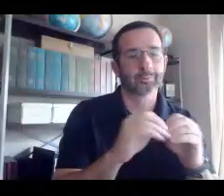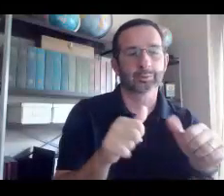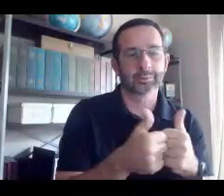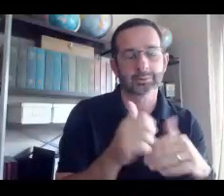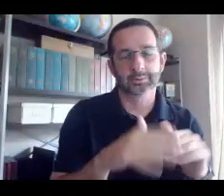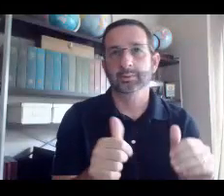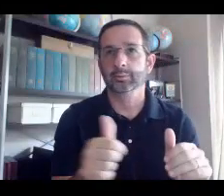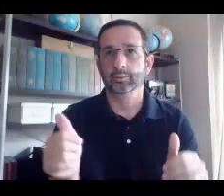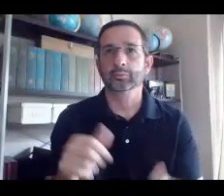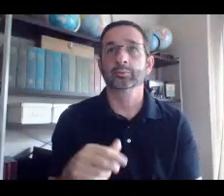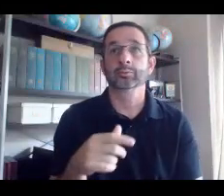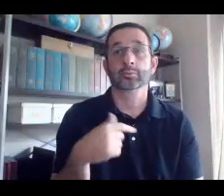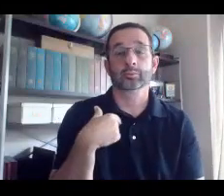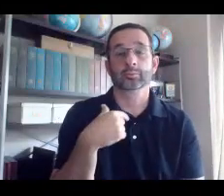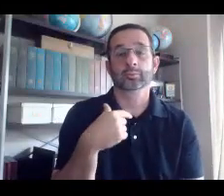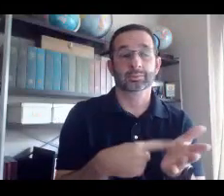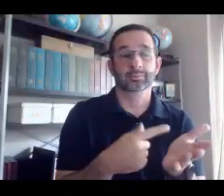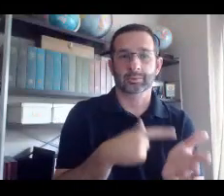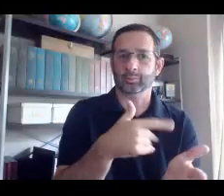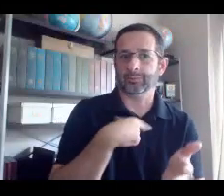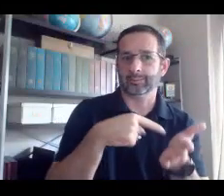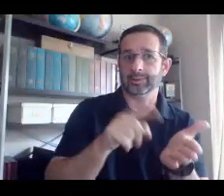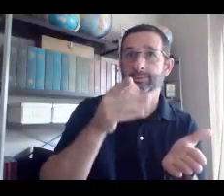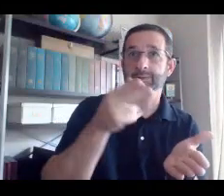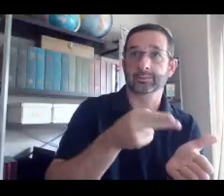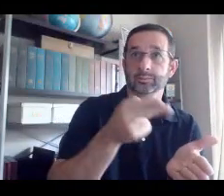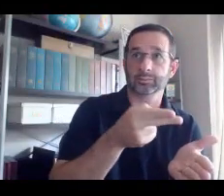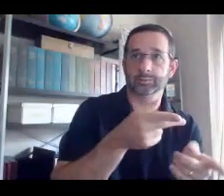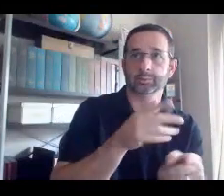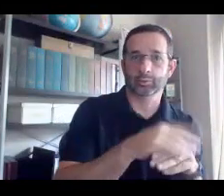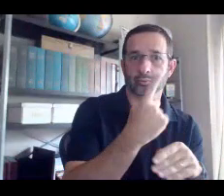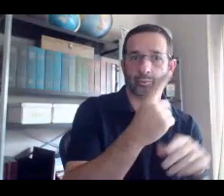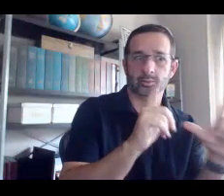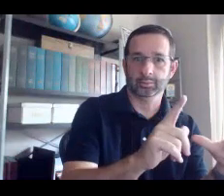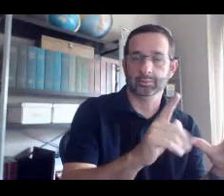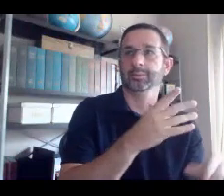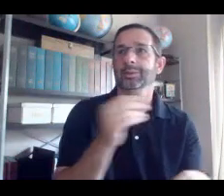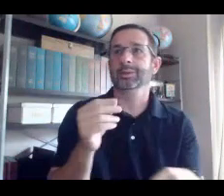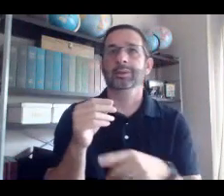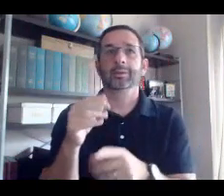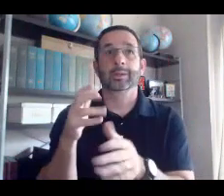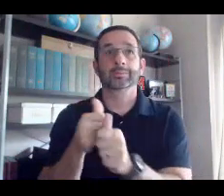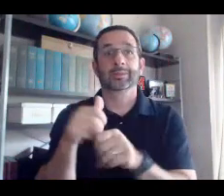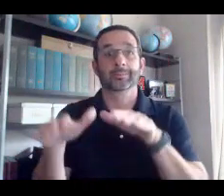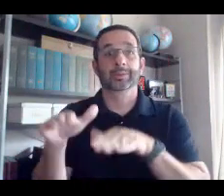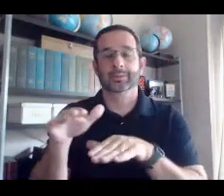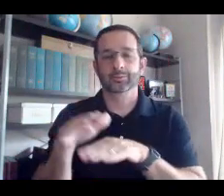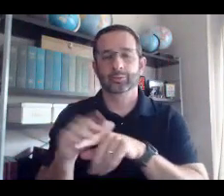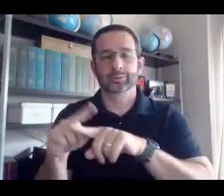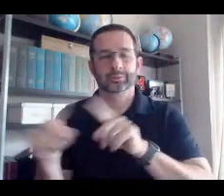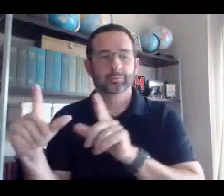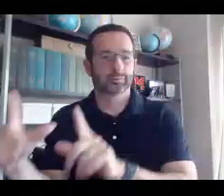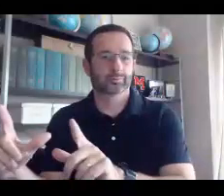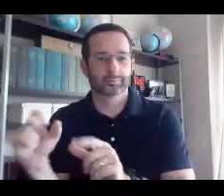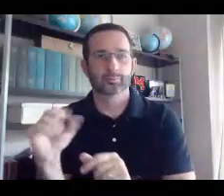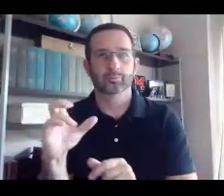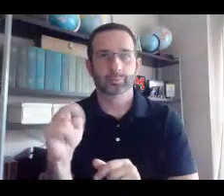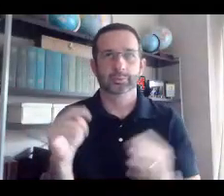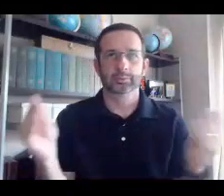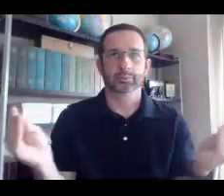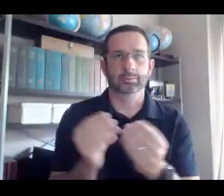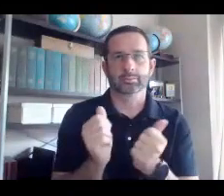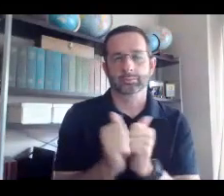And with some lenders, it could be a little bit more challenging than others. There may be a payment history that's located on one screen and an